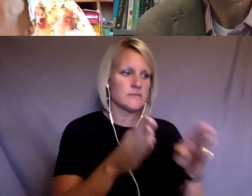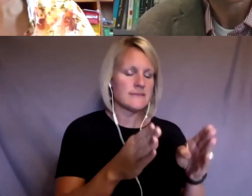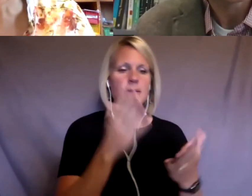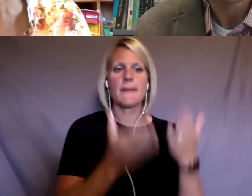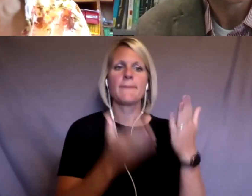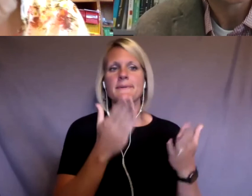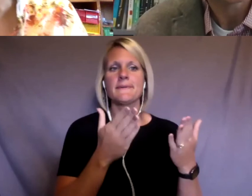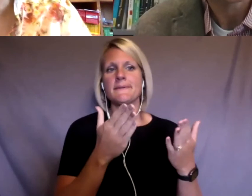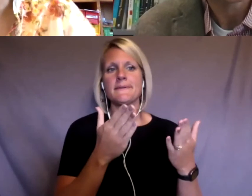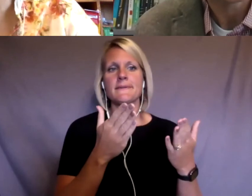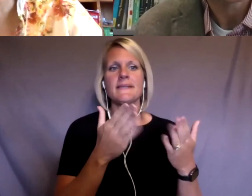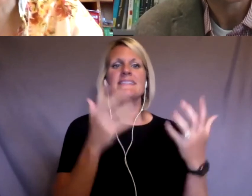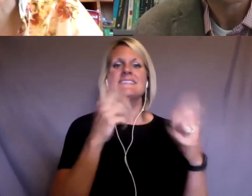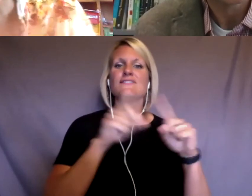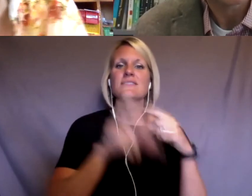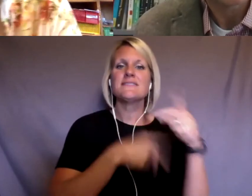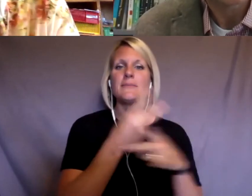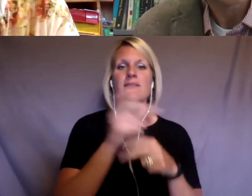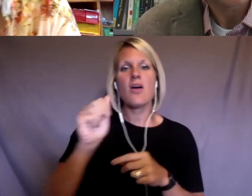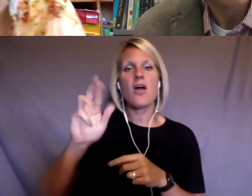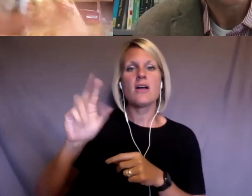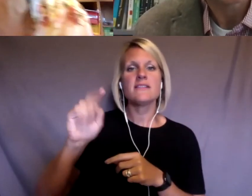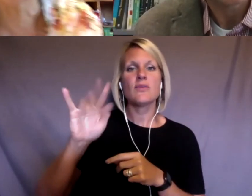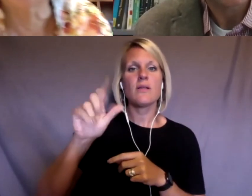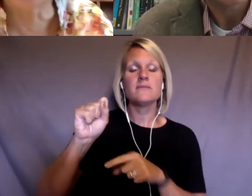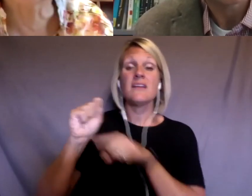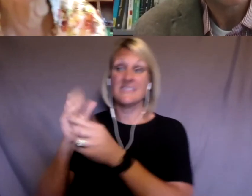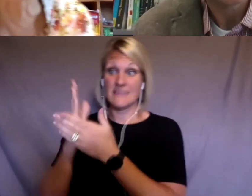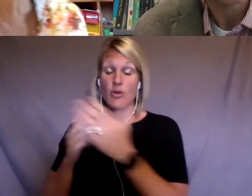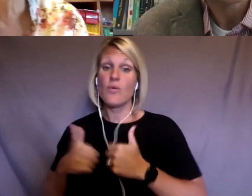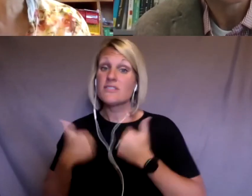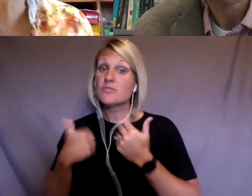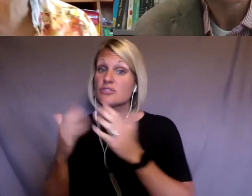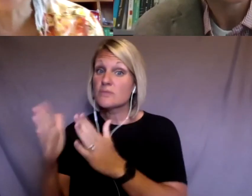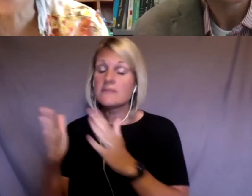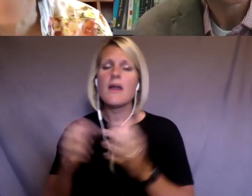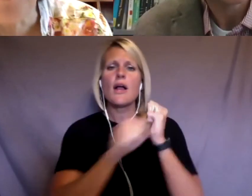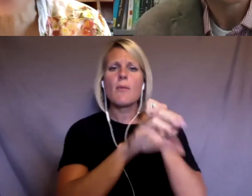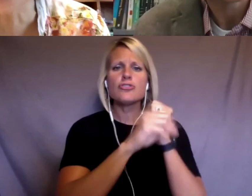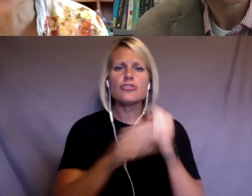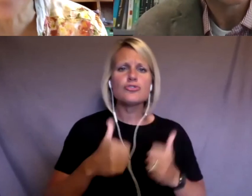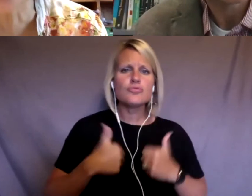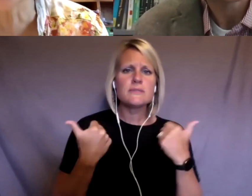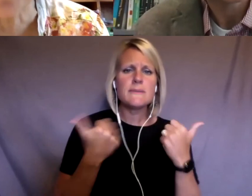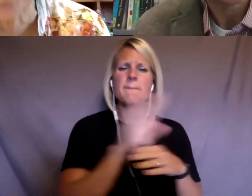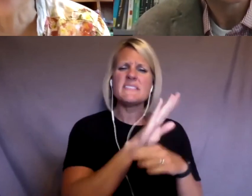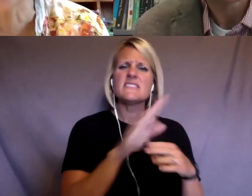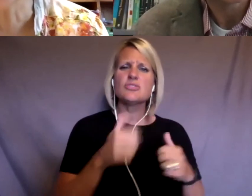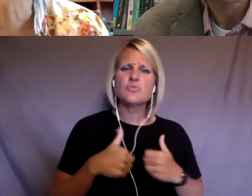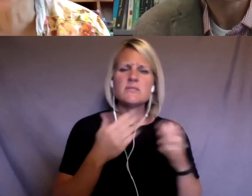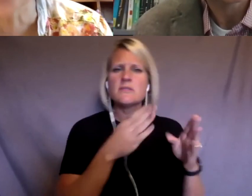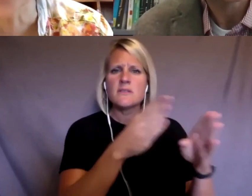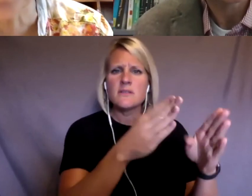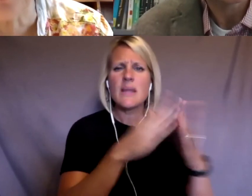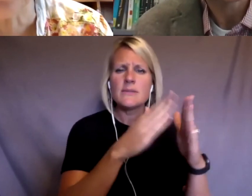of arterials, etc. And some are residential streets, some are commercial streets. It is very important to take into account